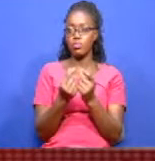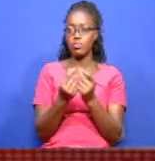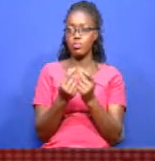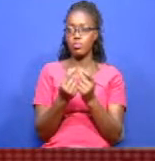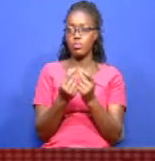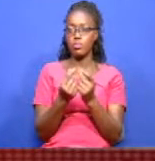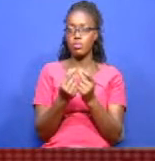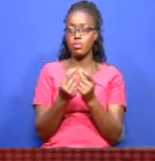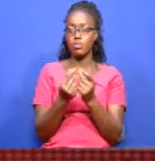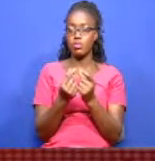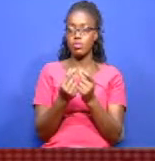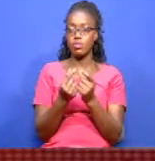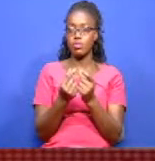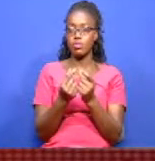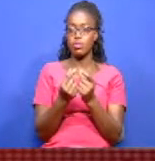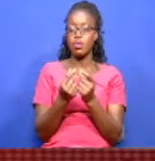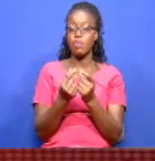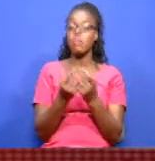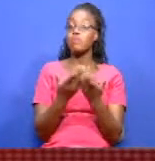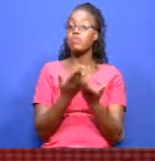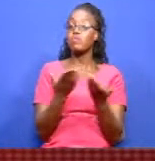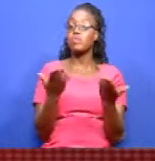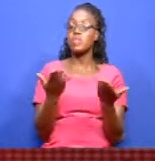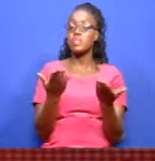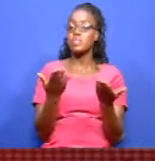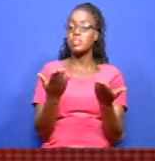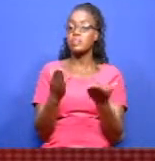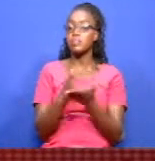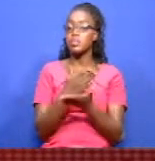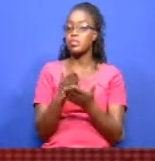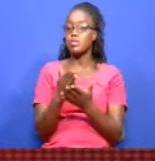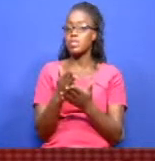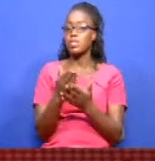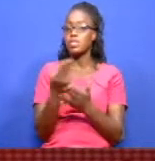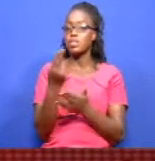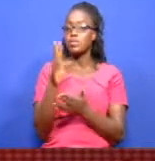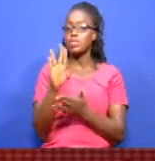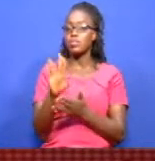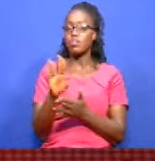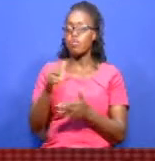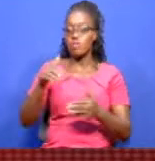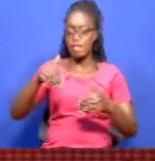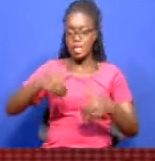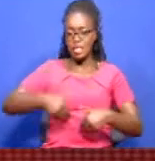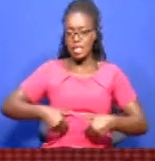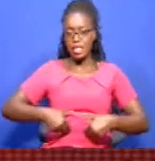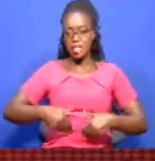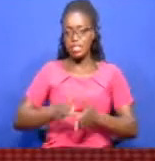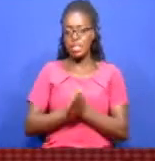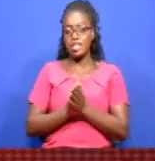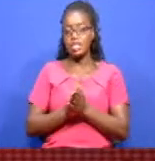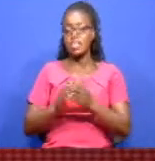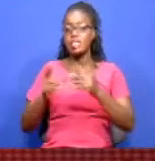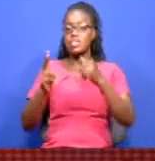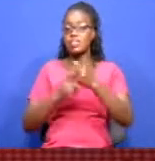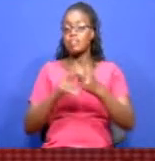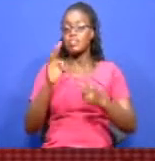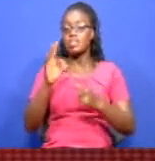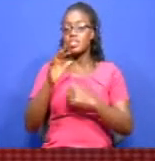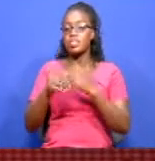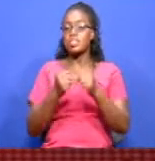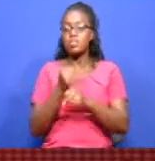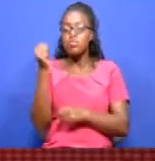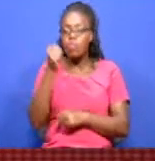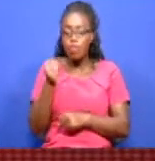of the cases over the last 24 hours is between 24 years for the youngest and 73 years for the